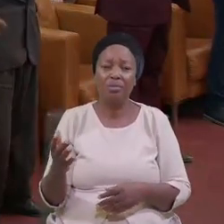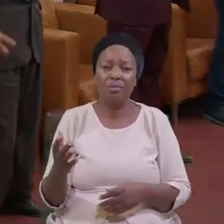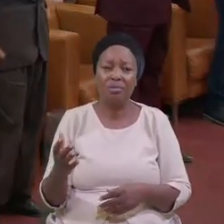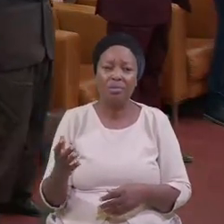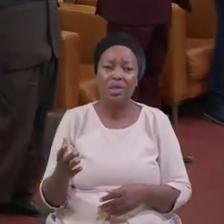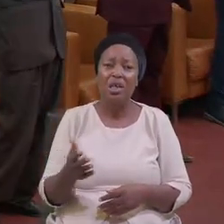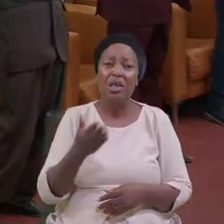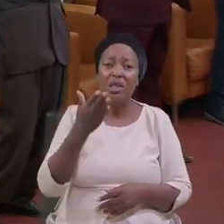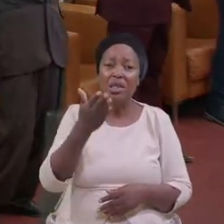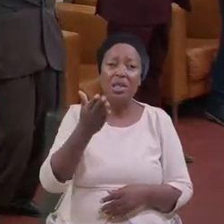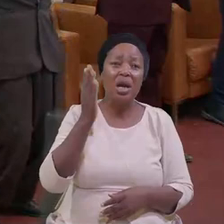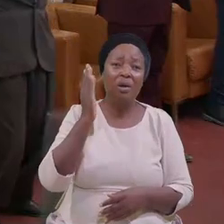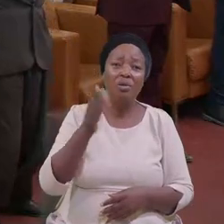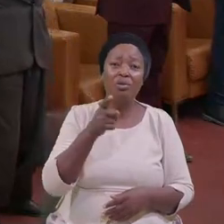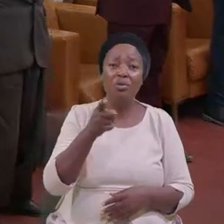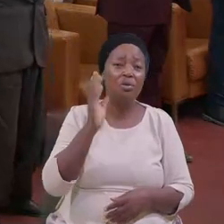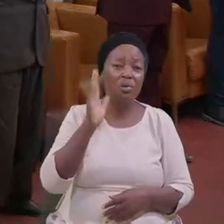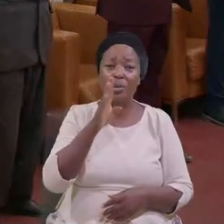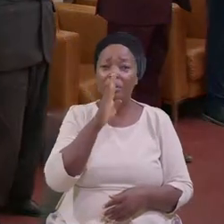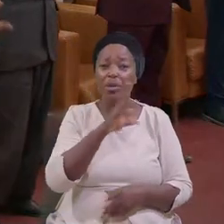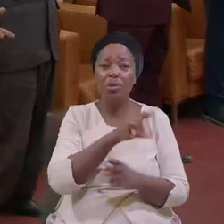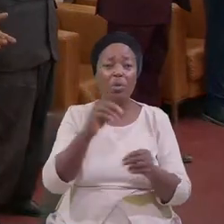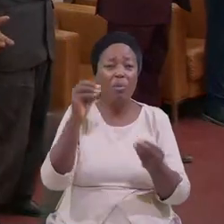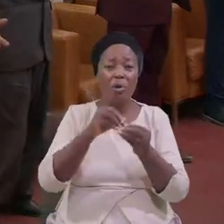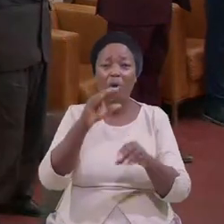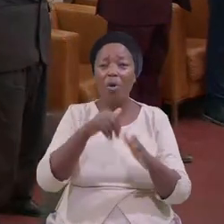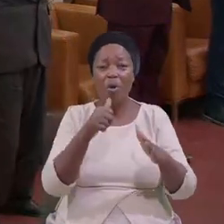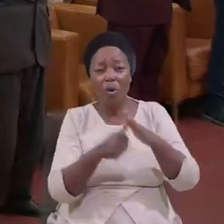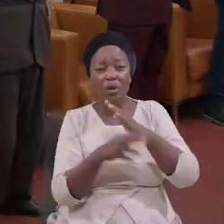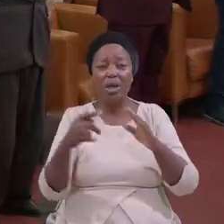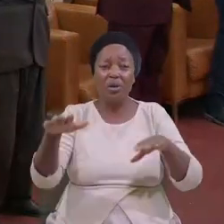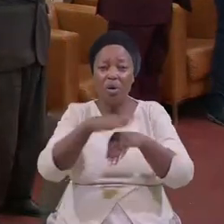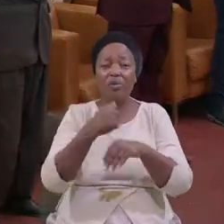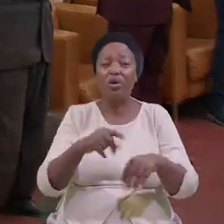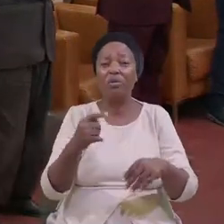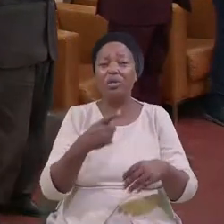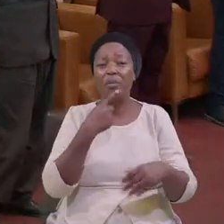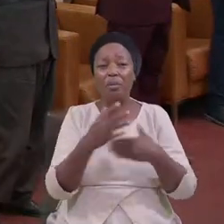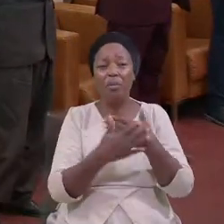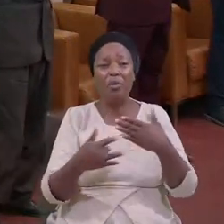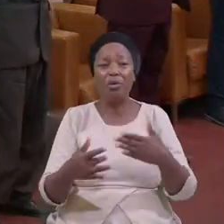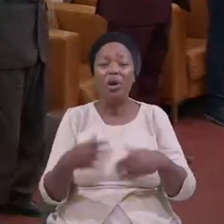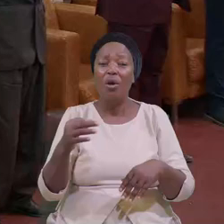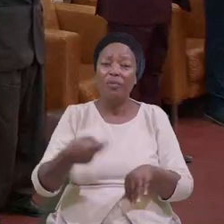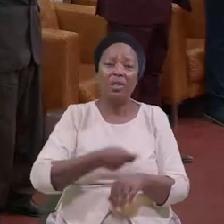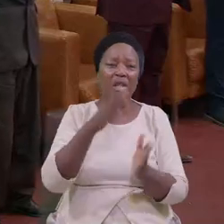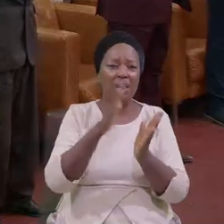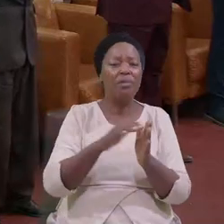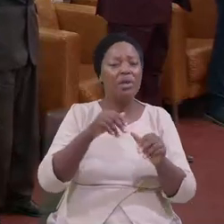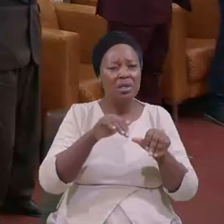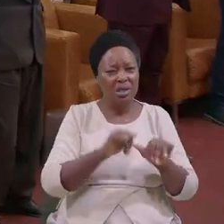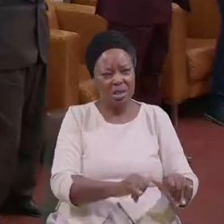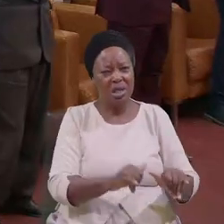you're no more under the cover of the blood of the Lamb. Stay under the cover,